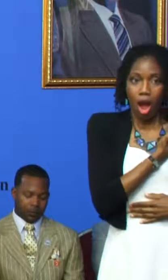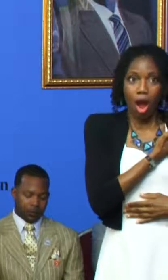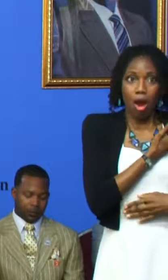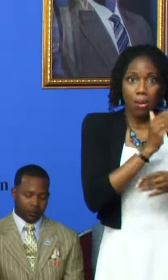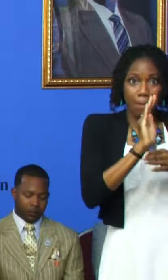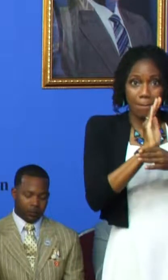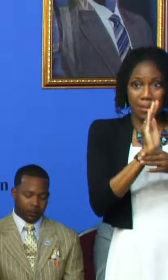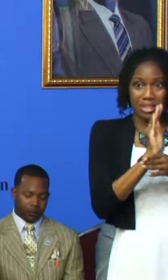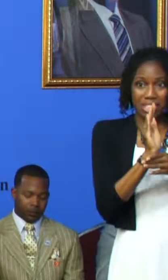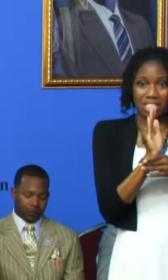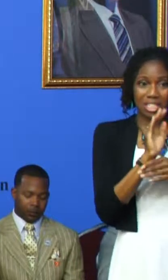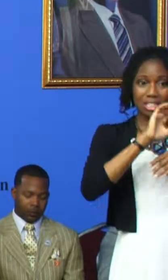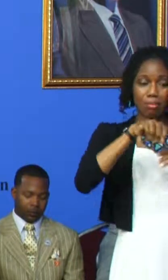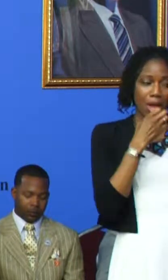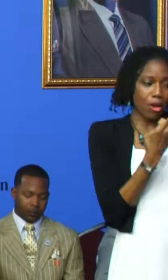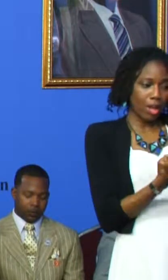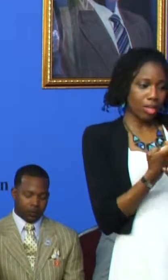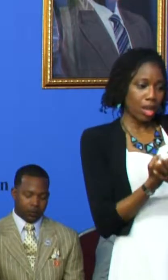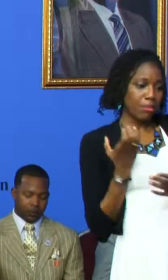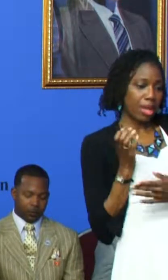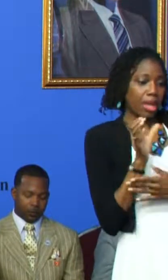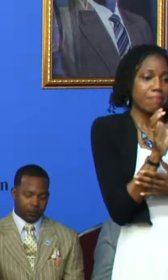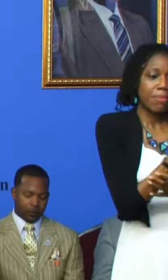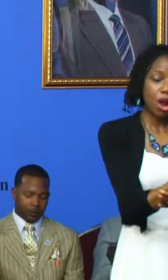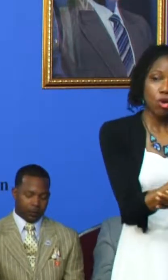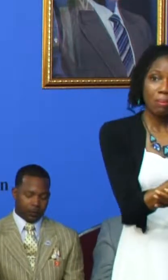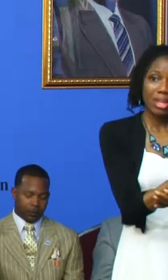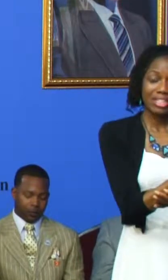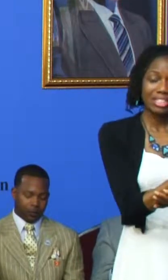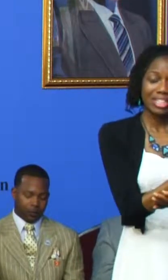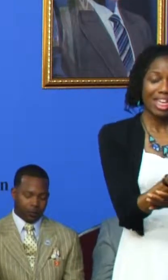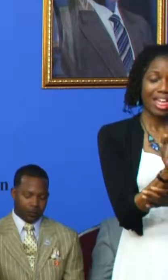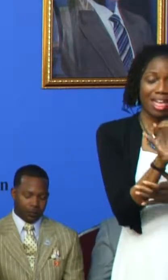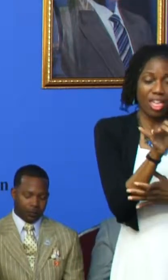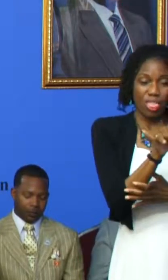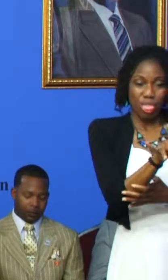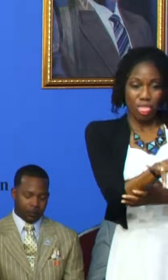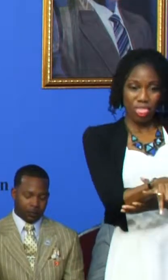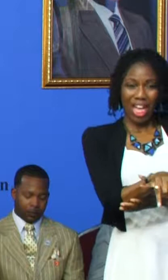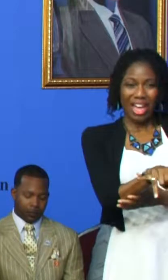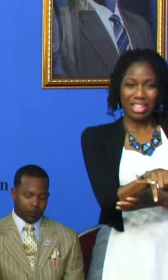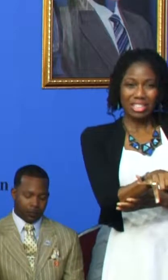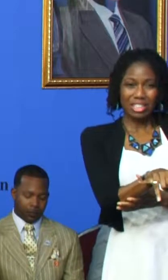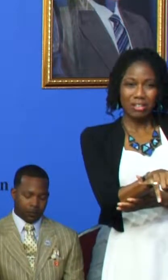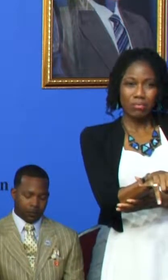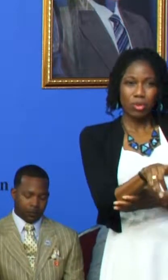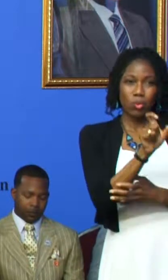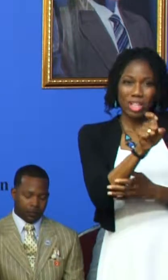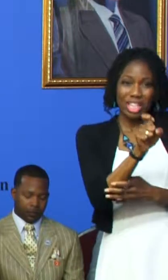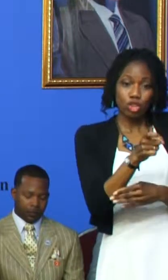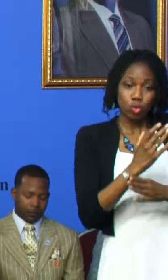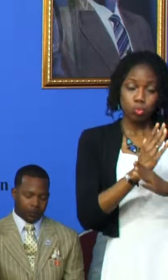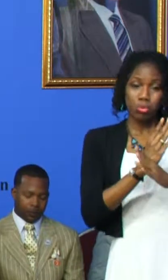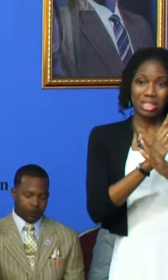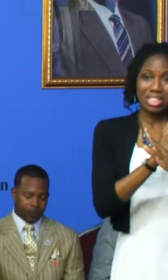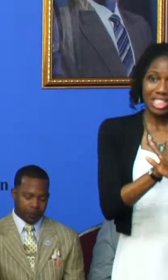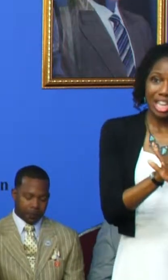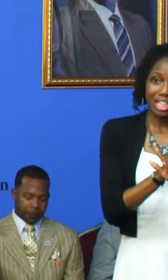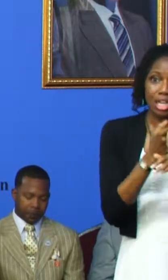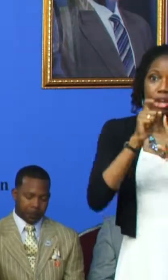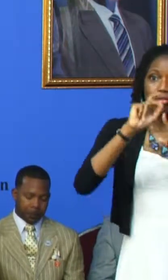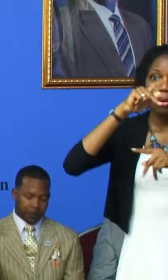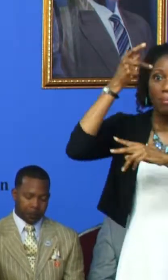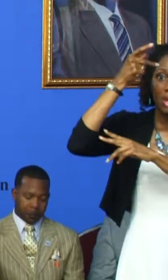economic empowerment that is supplanted and protected by